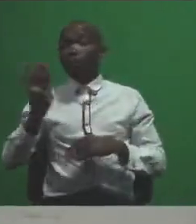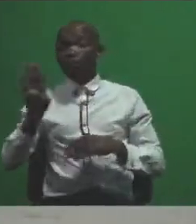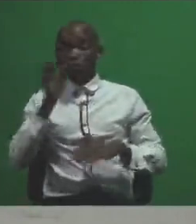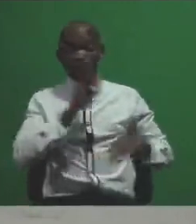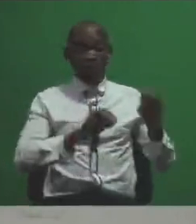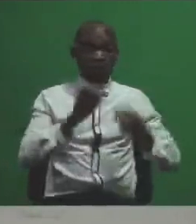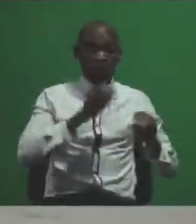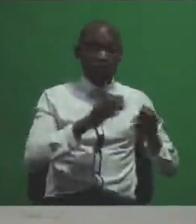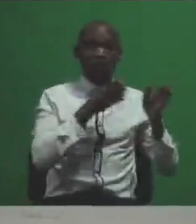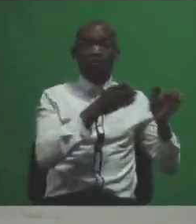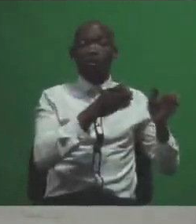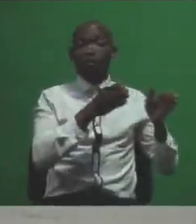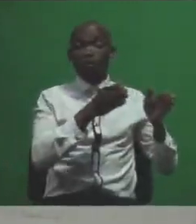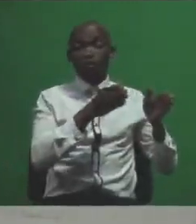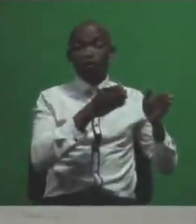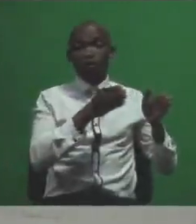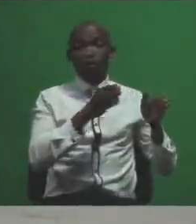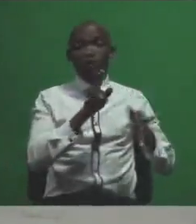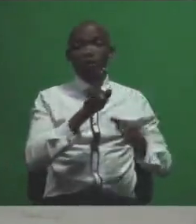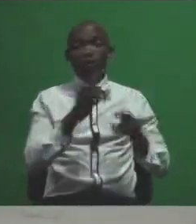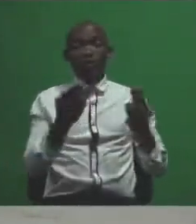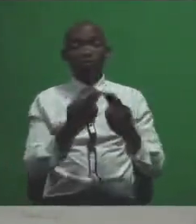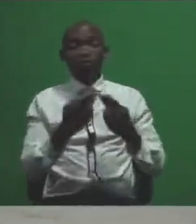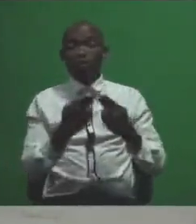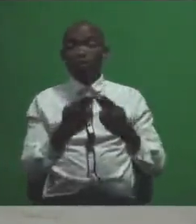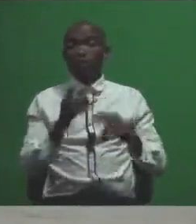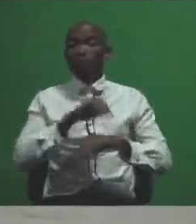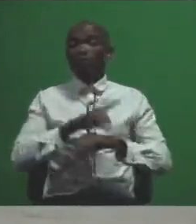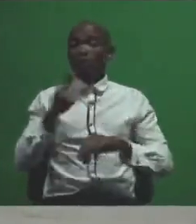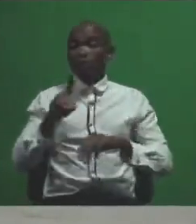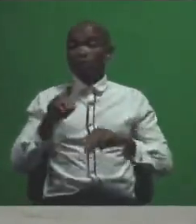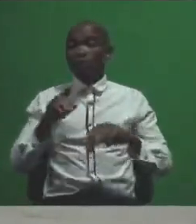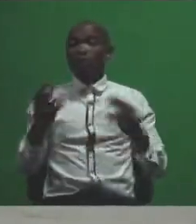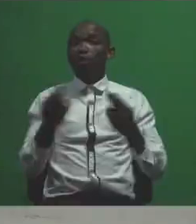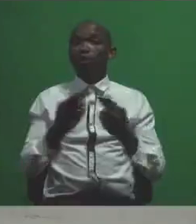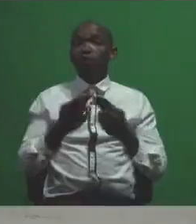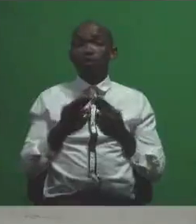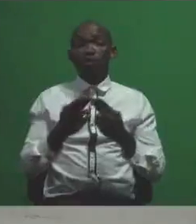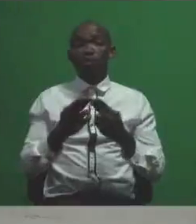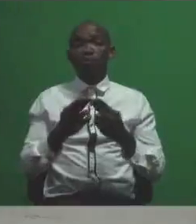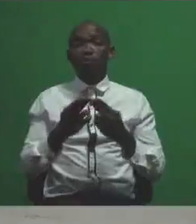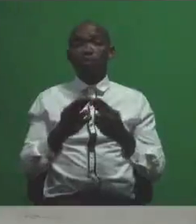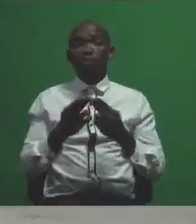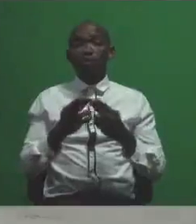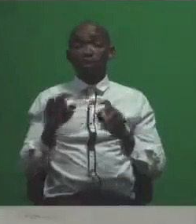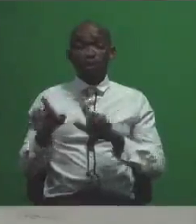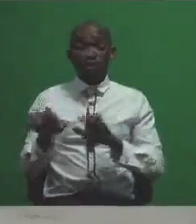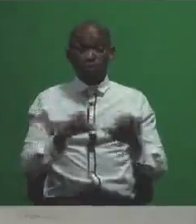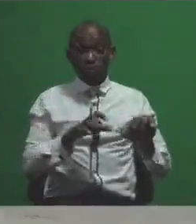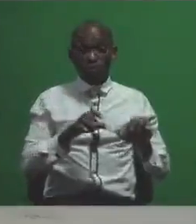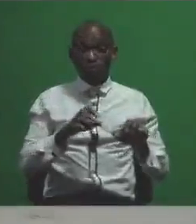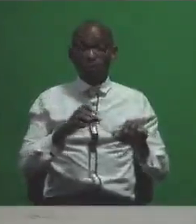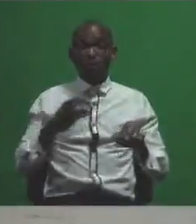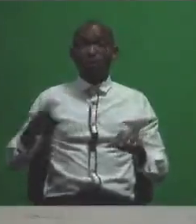laboratory, chemistry laboratory, physics laboratory. But sometimes even computer need laboratory. So we